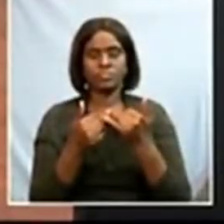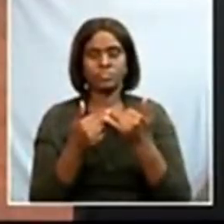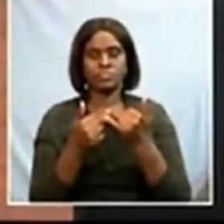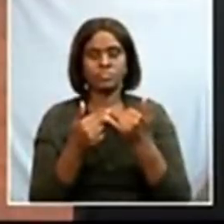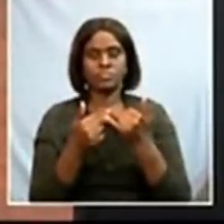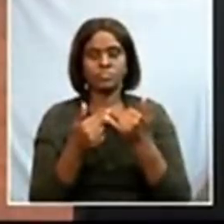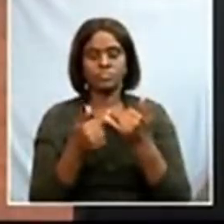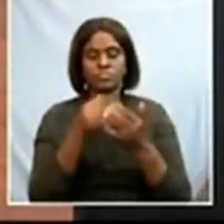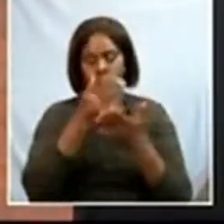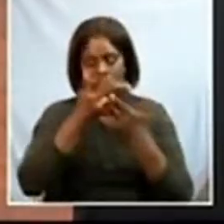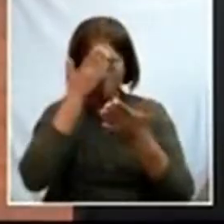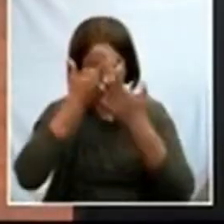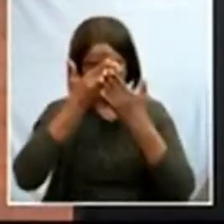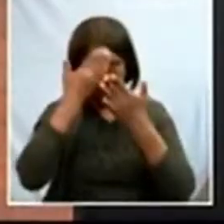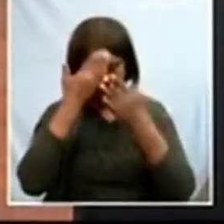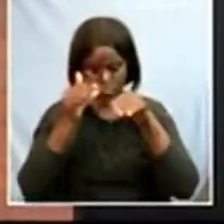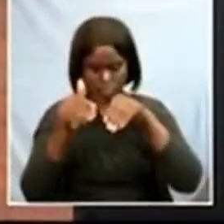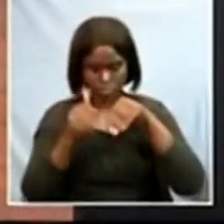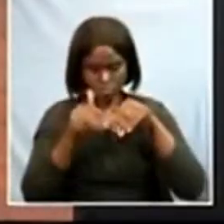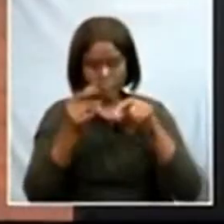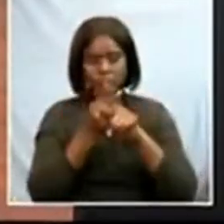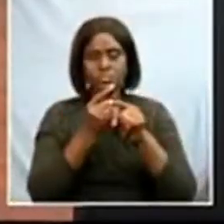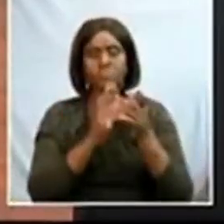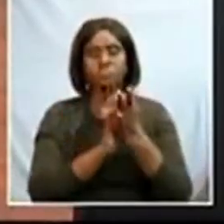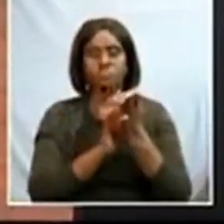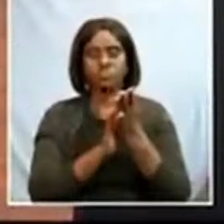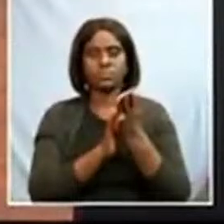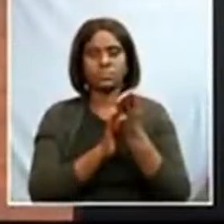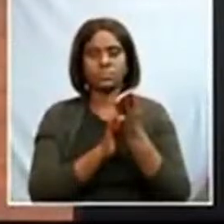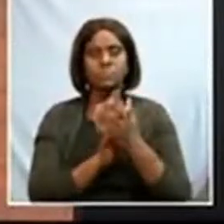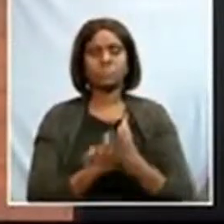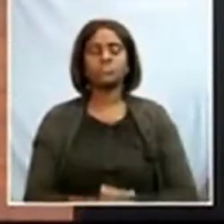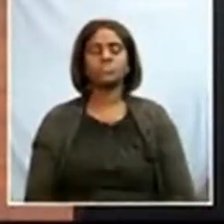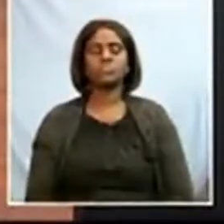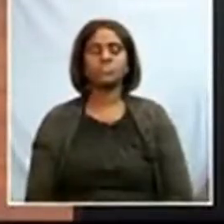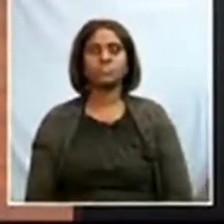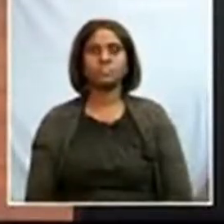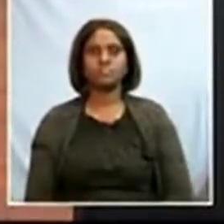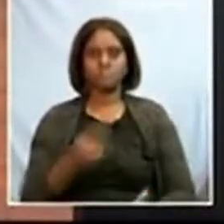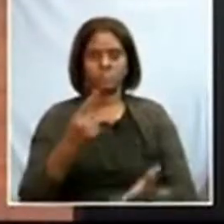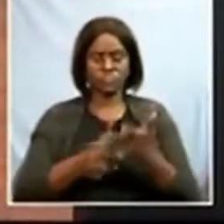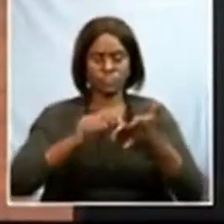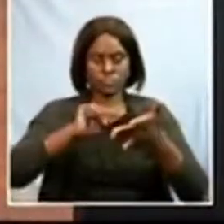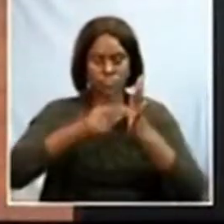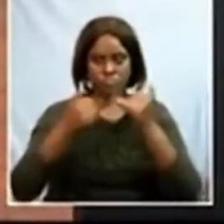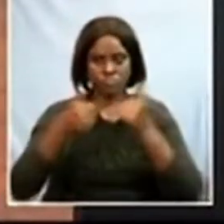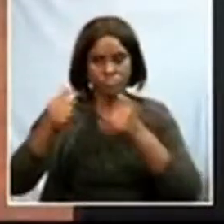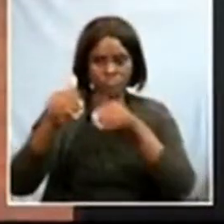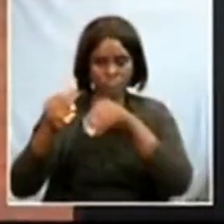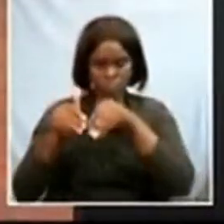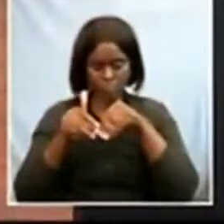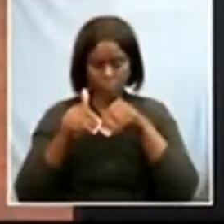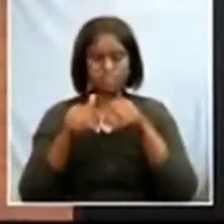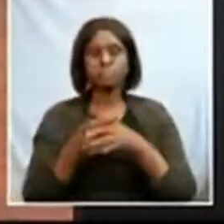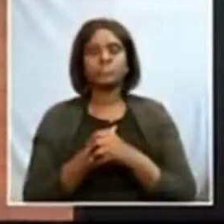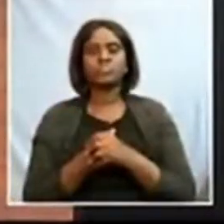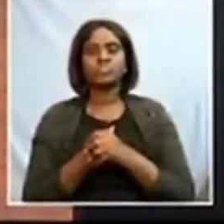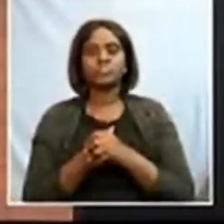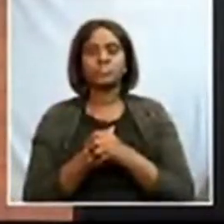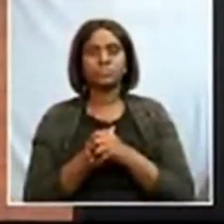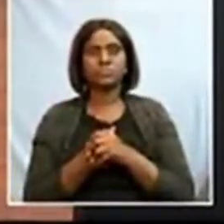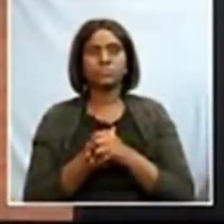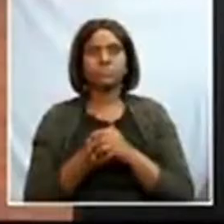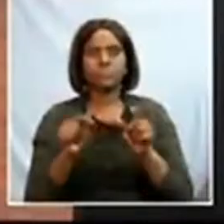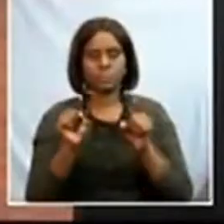did the students withdraw from the school? At what point did they withdraw?